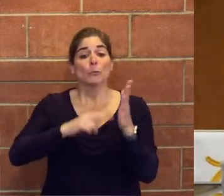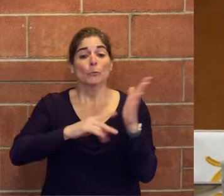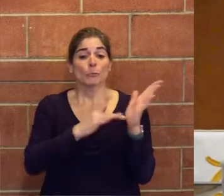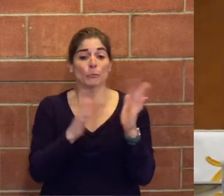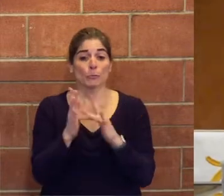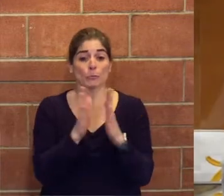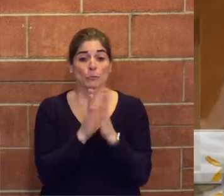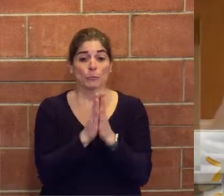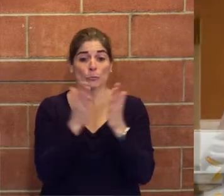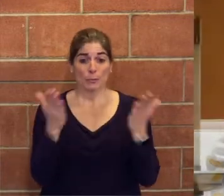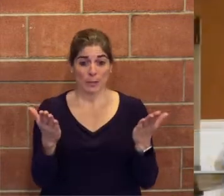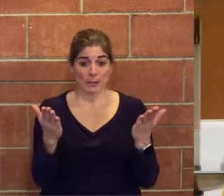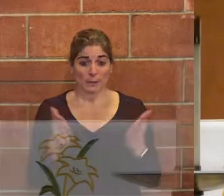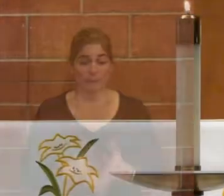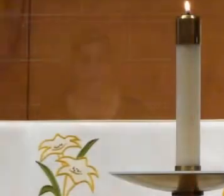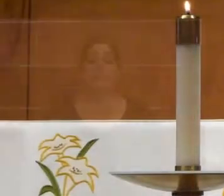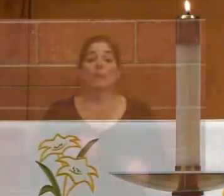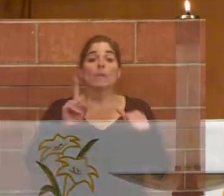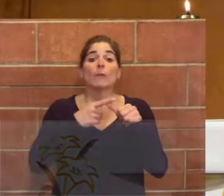from Scripture.